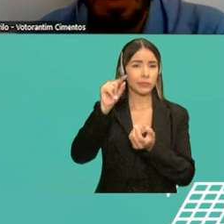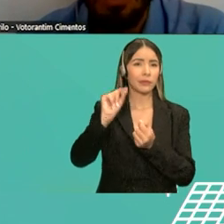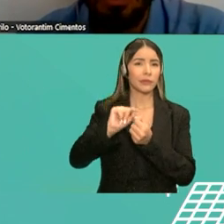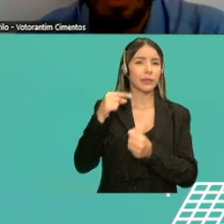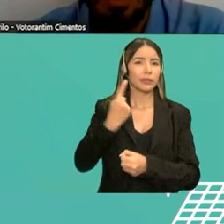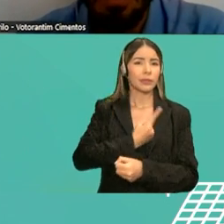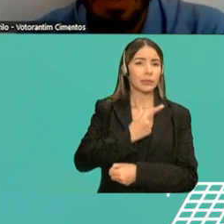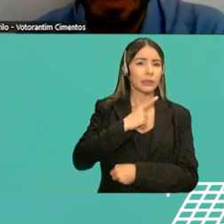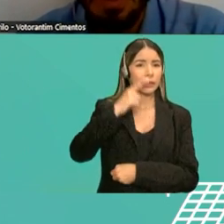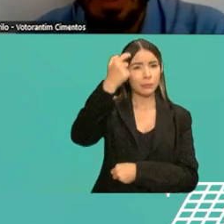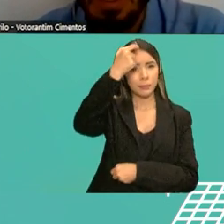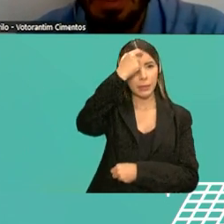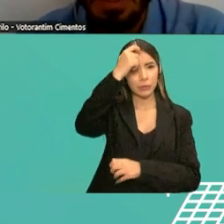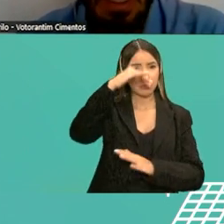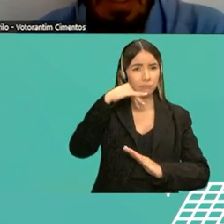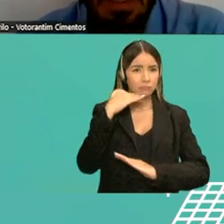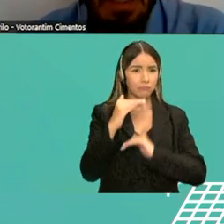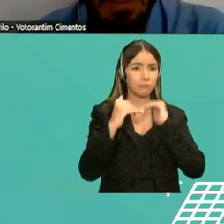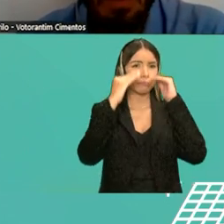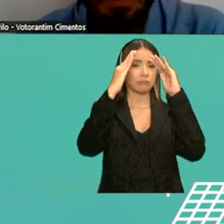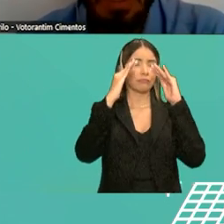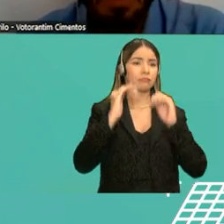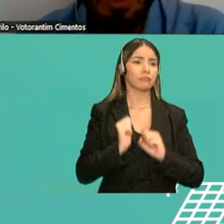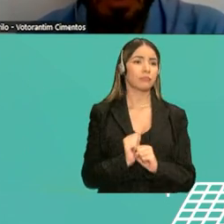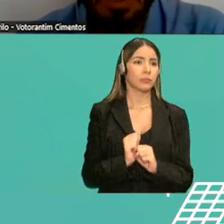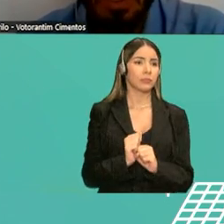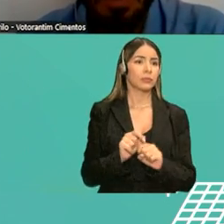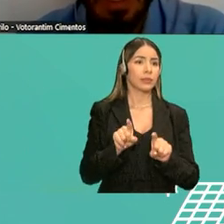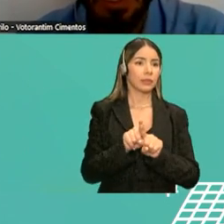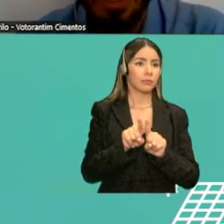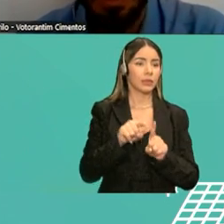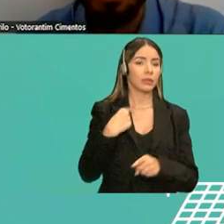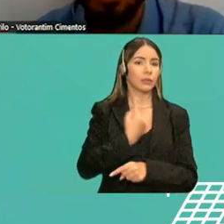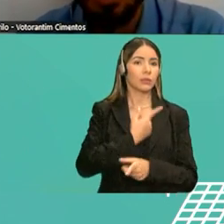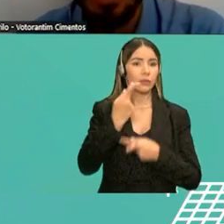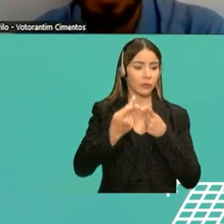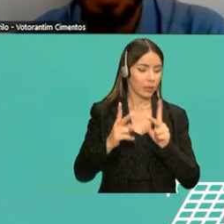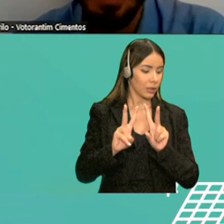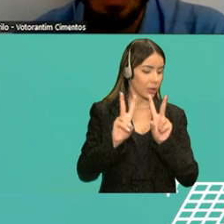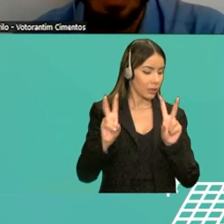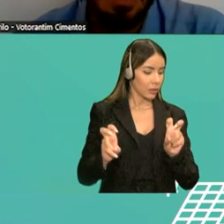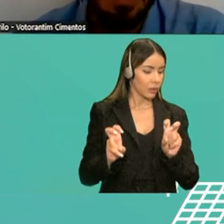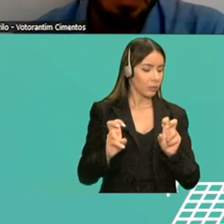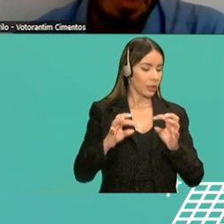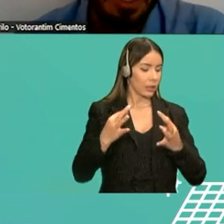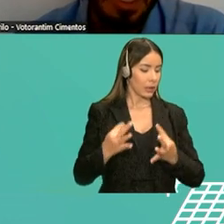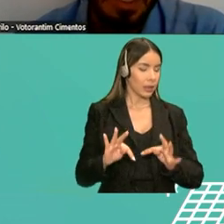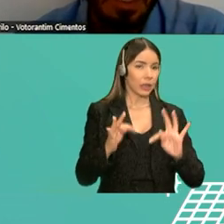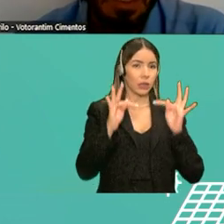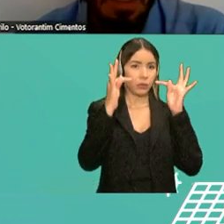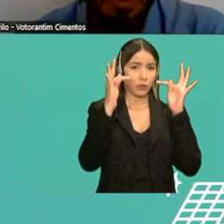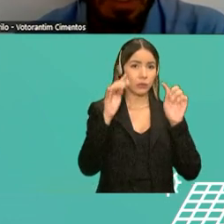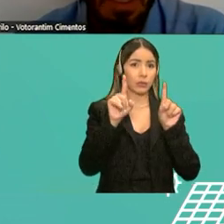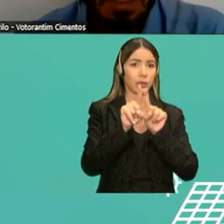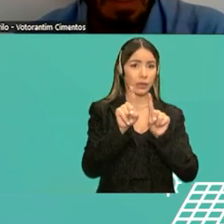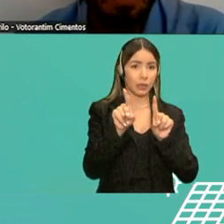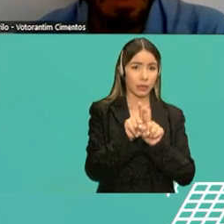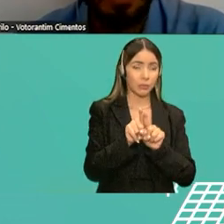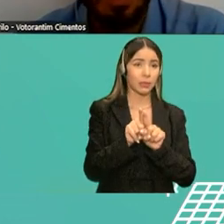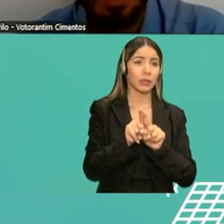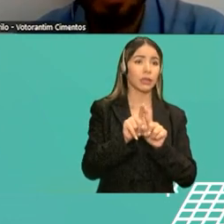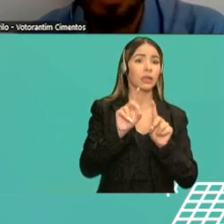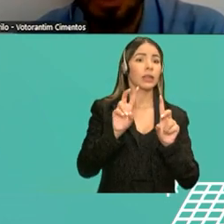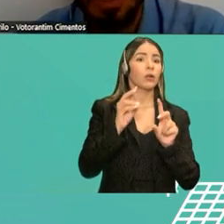mature in terms of the evolution in these trends, and mainly talking about decarbonization and